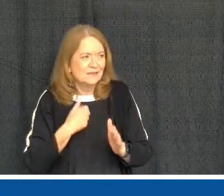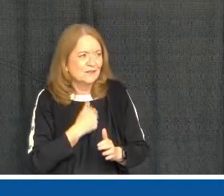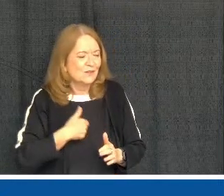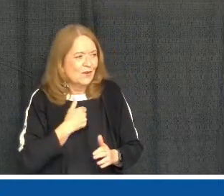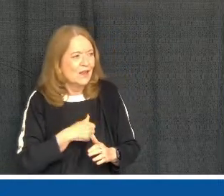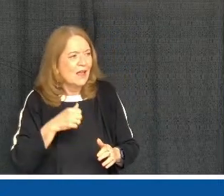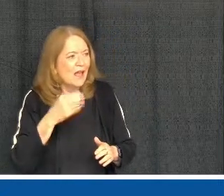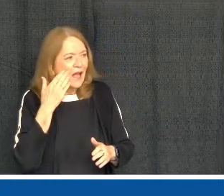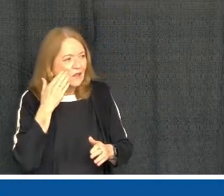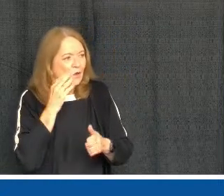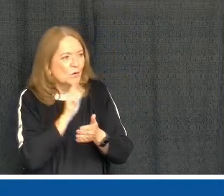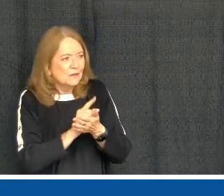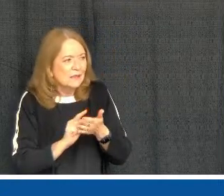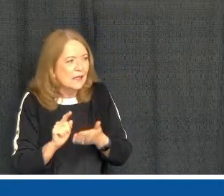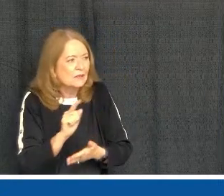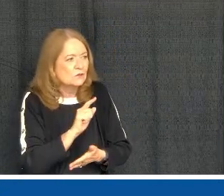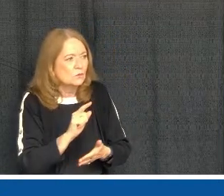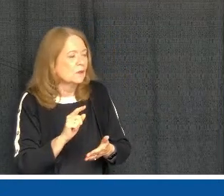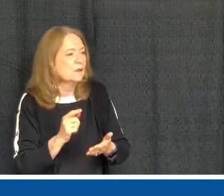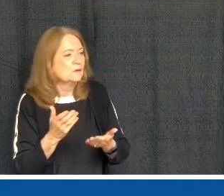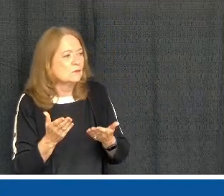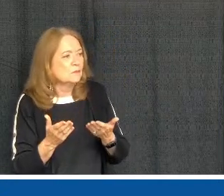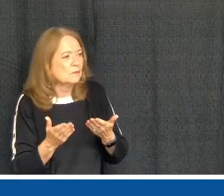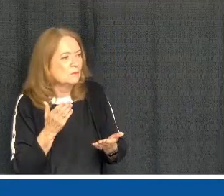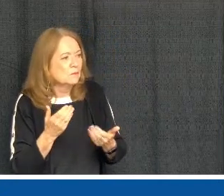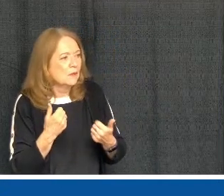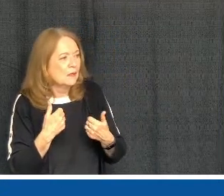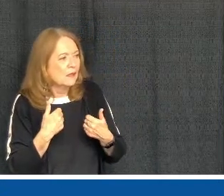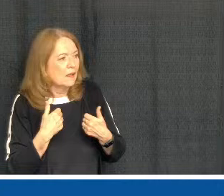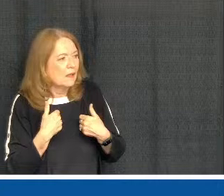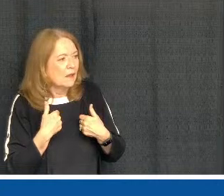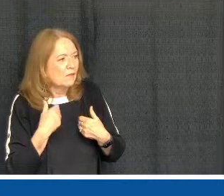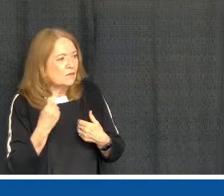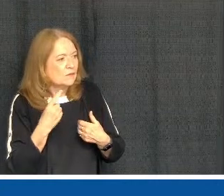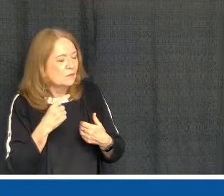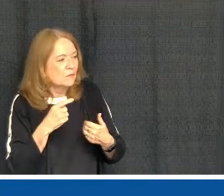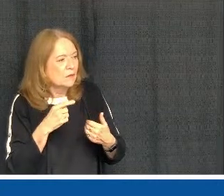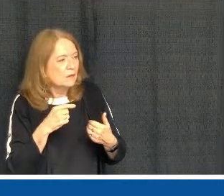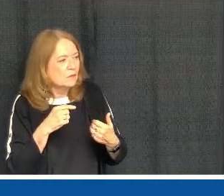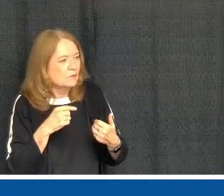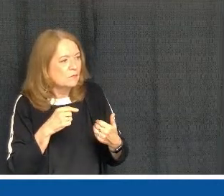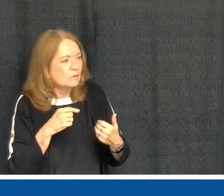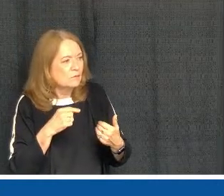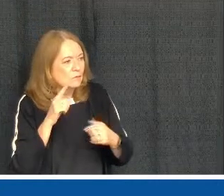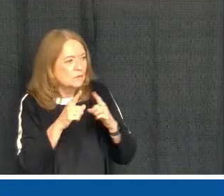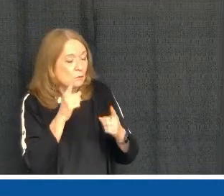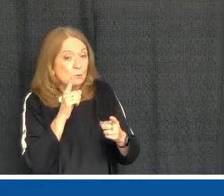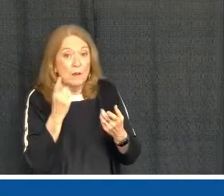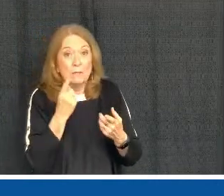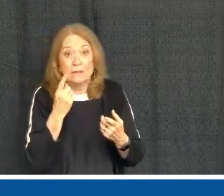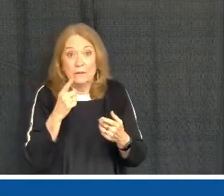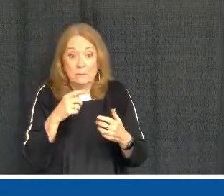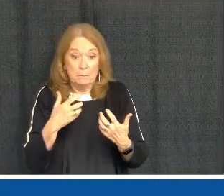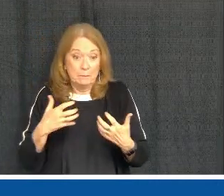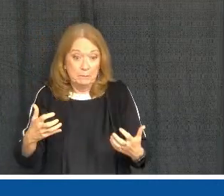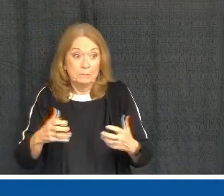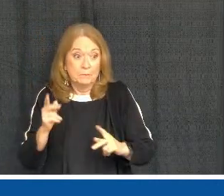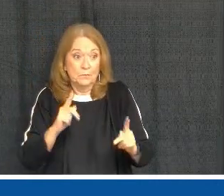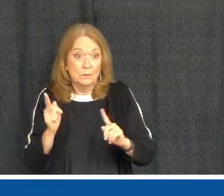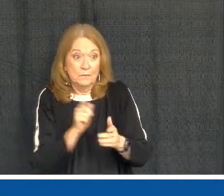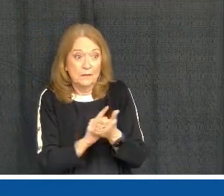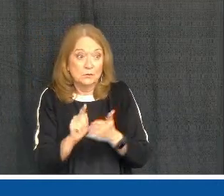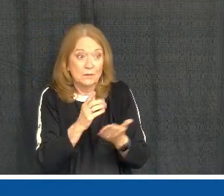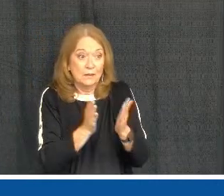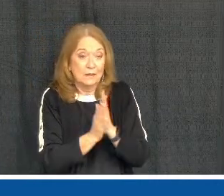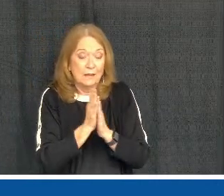because I know next week we're probably going to have this place is probably going to be full, and that's going to probably be one of the questions. Well, we do have a contract